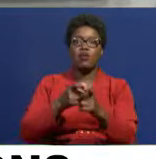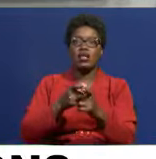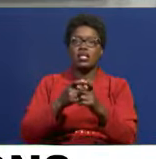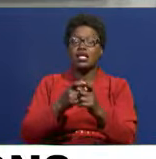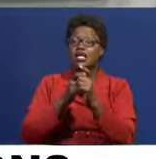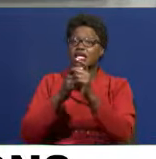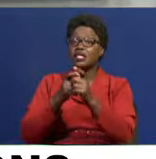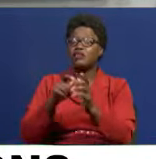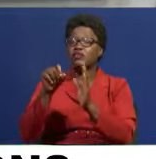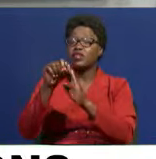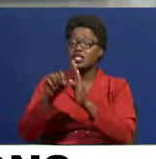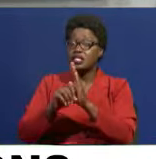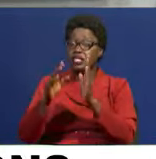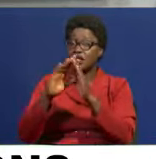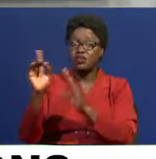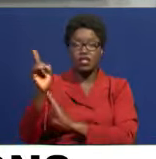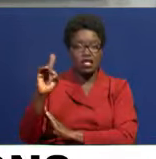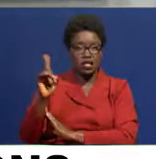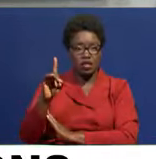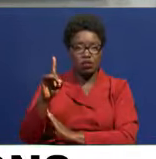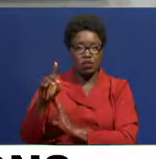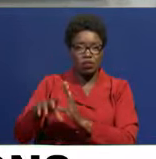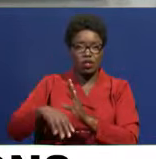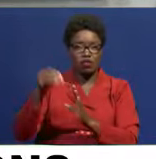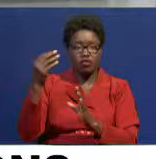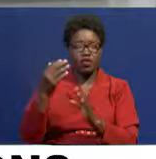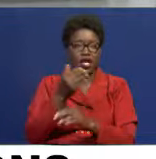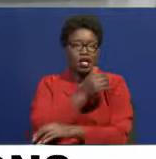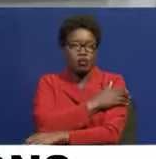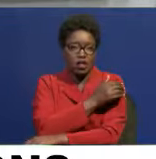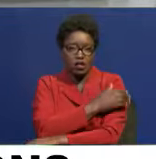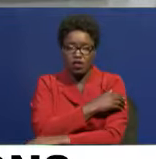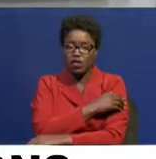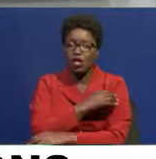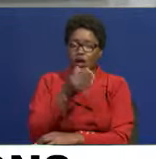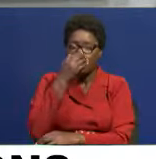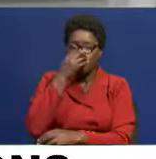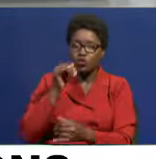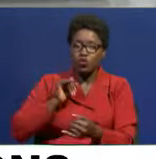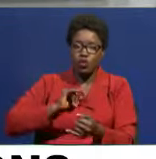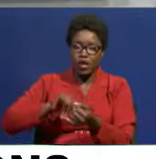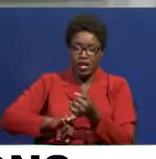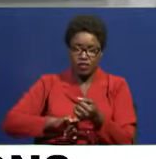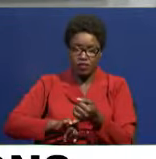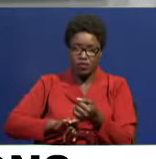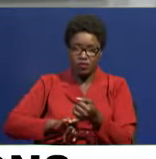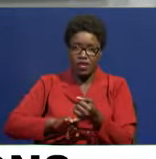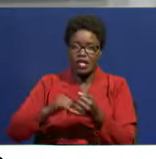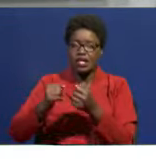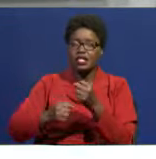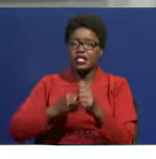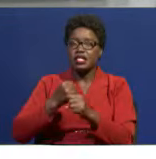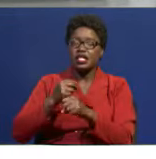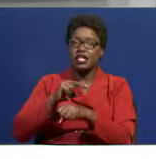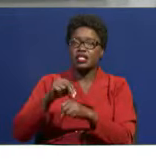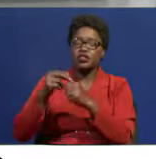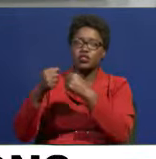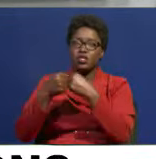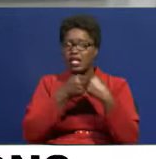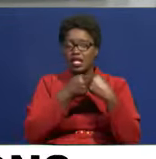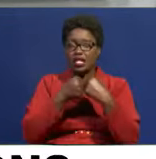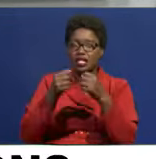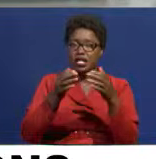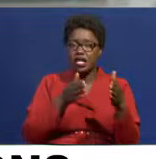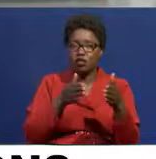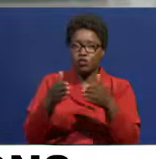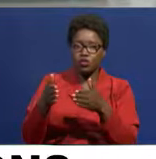feted at State House, Nairobi, by the founder and patron First Lady, Mama Rachel Ruto. The annual national challenge provides a platform